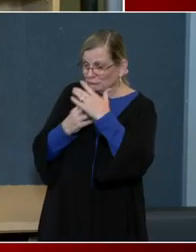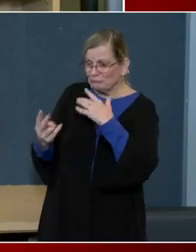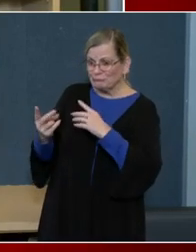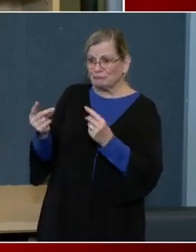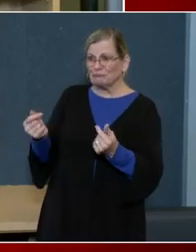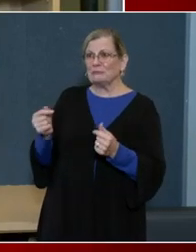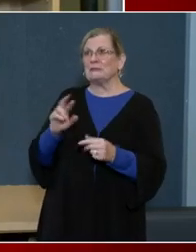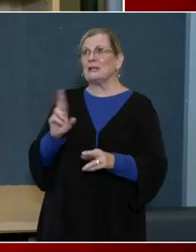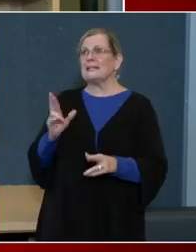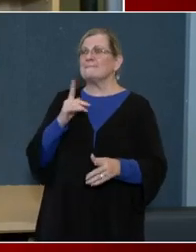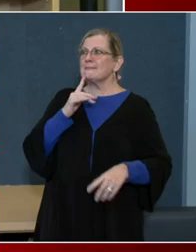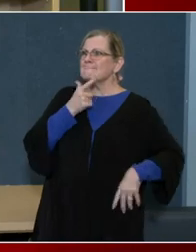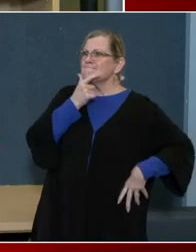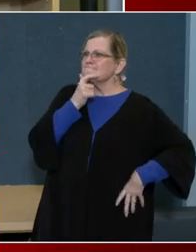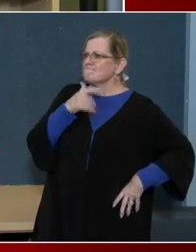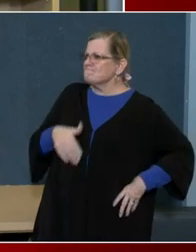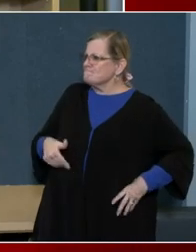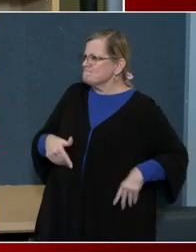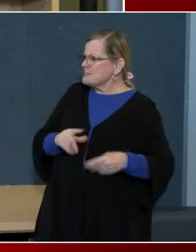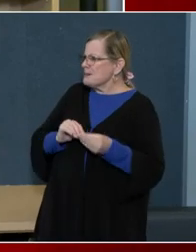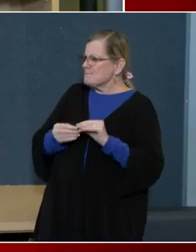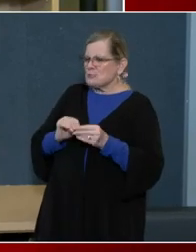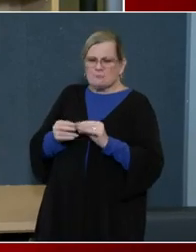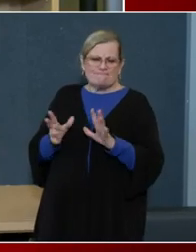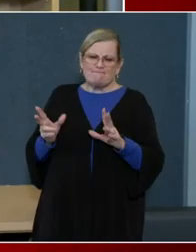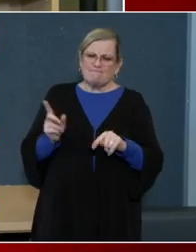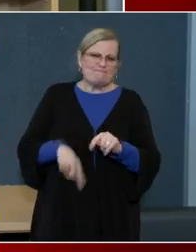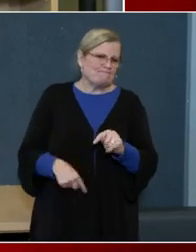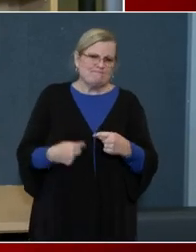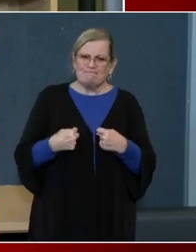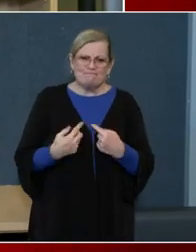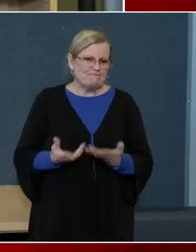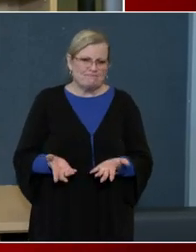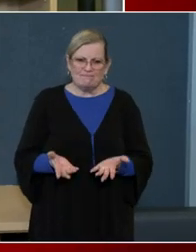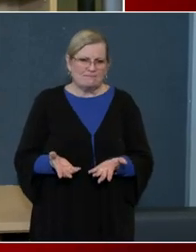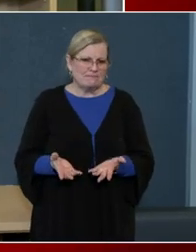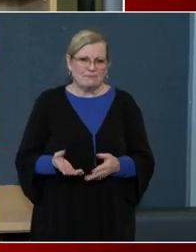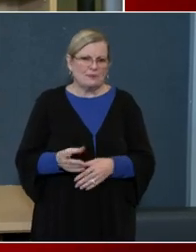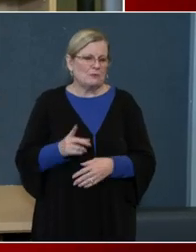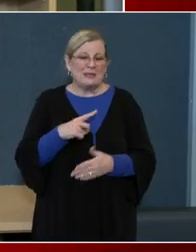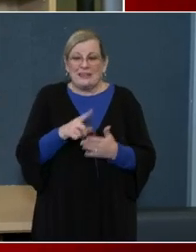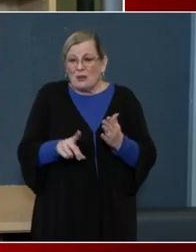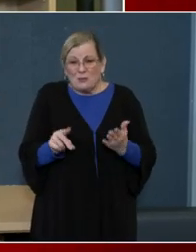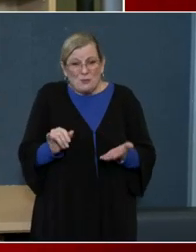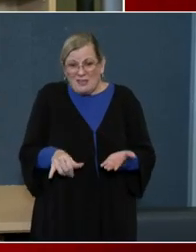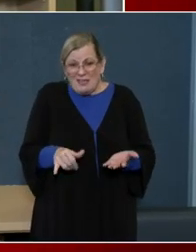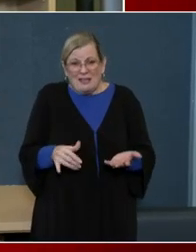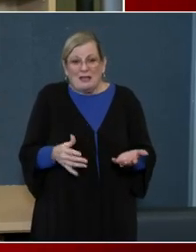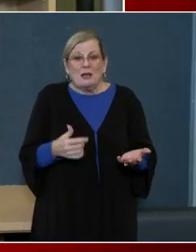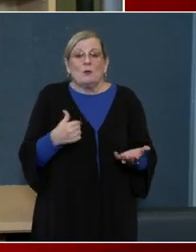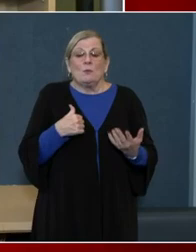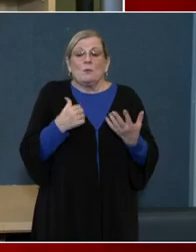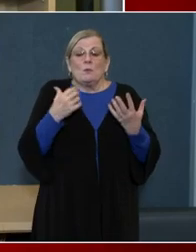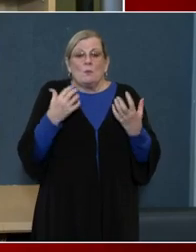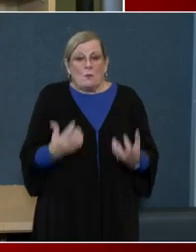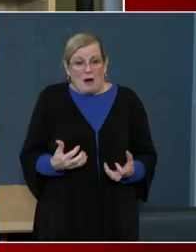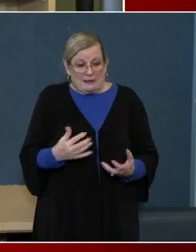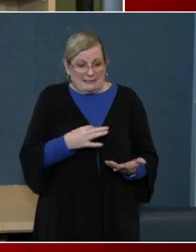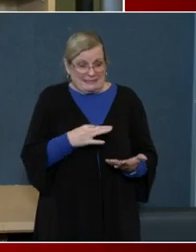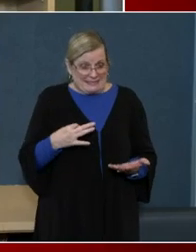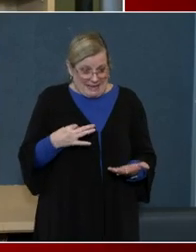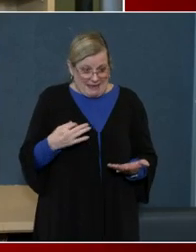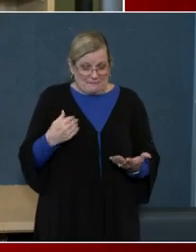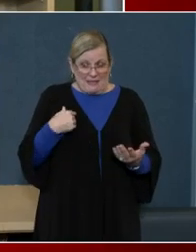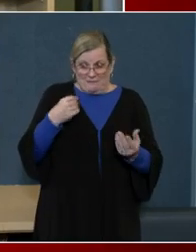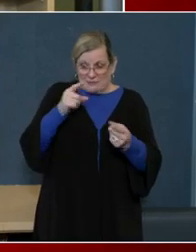staffing assignments will be based on the survey, but we want all of our staff members to share that information with us so we